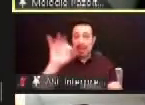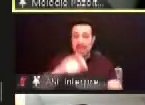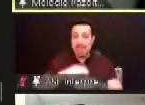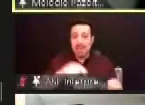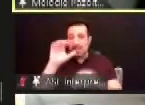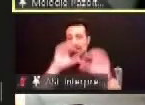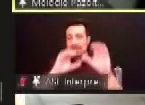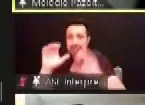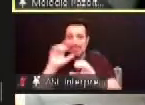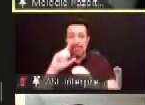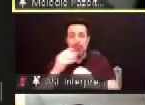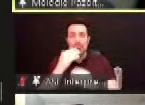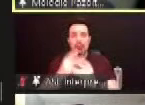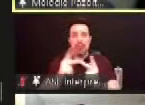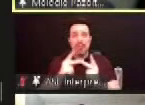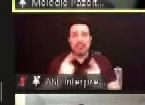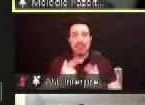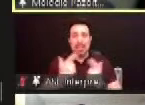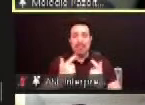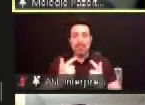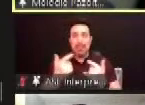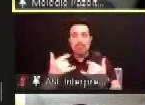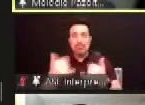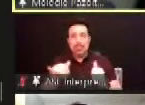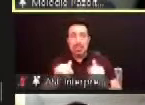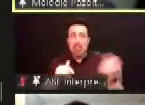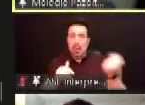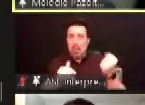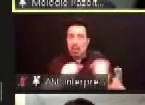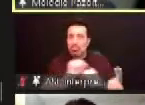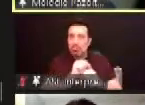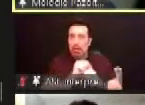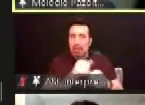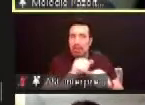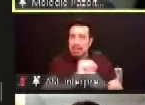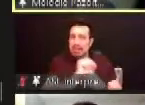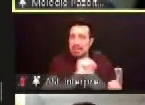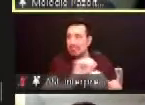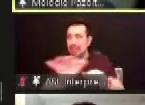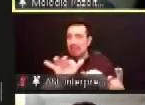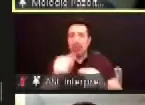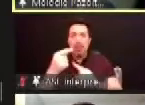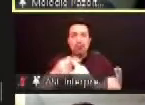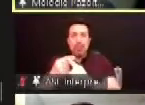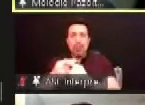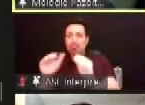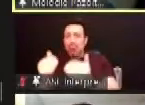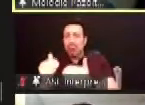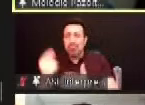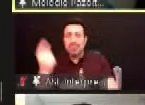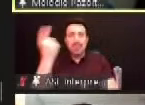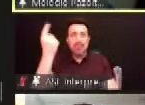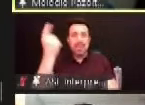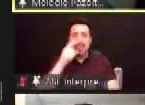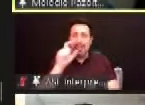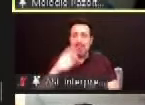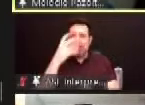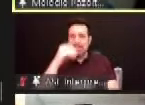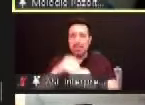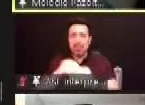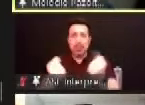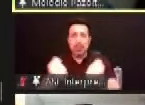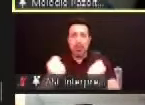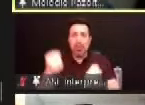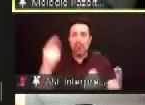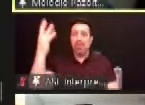live while still holding down her job. She was trying to rent a room or anything so she didn't have to sleep in her car or